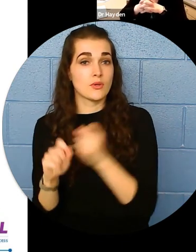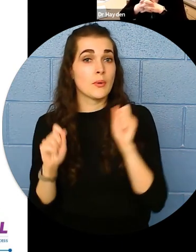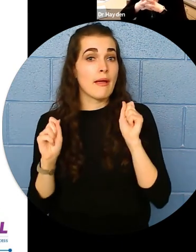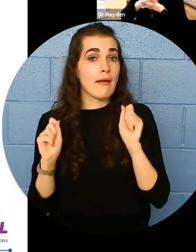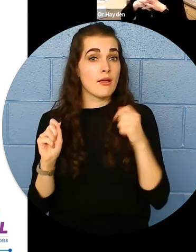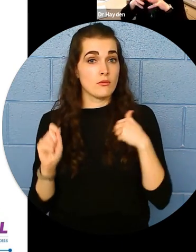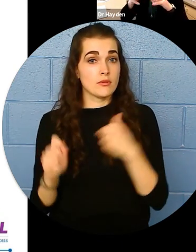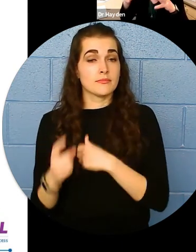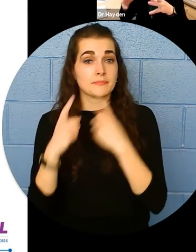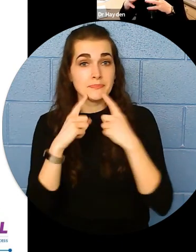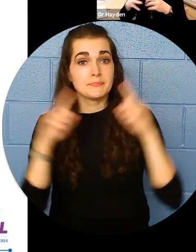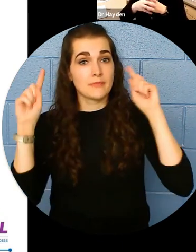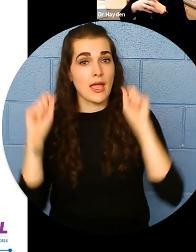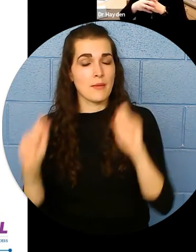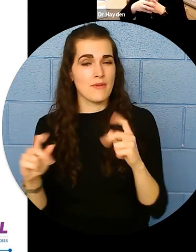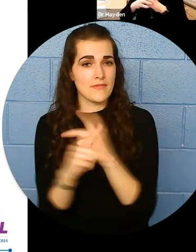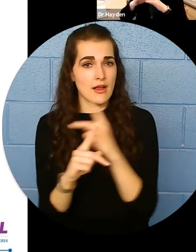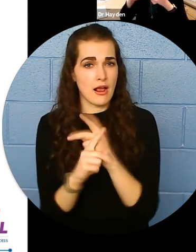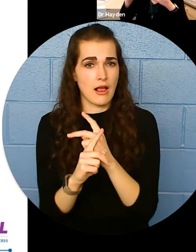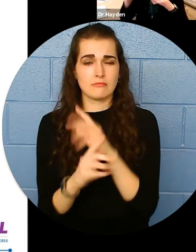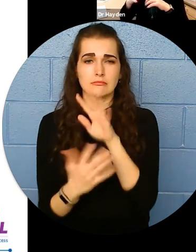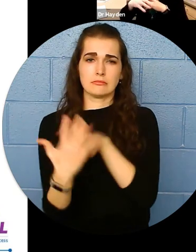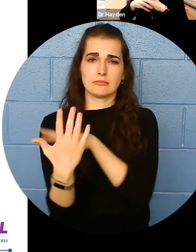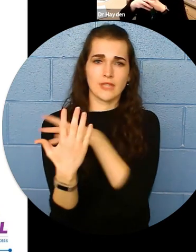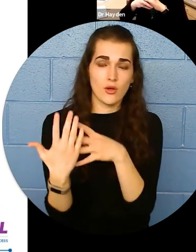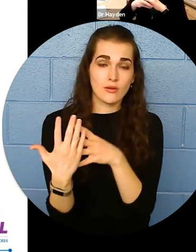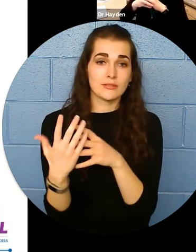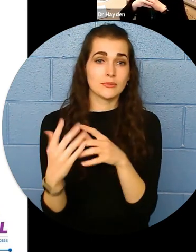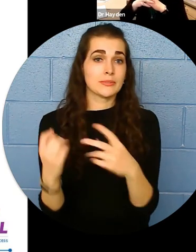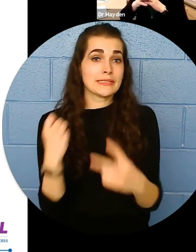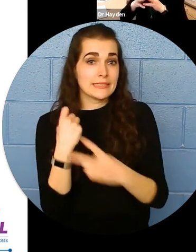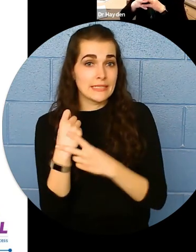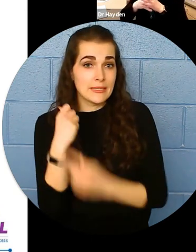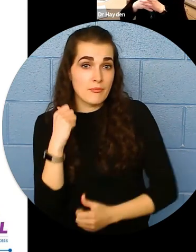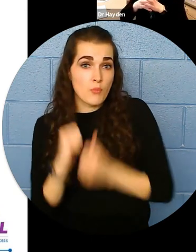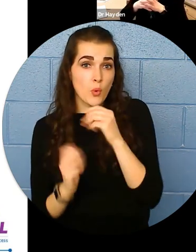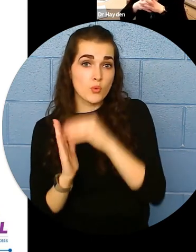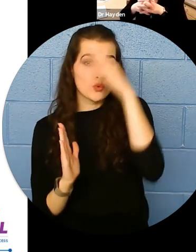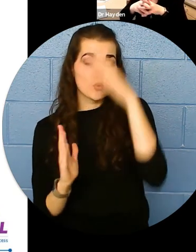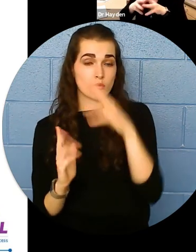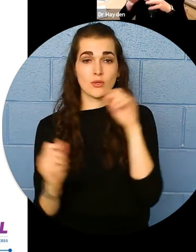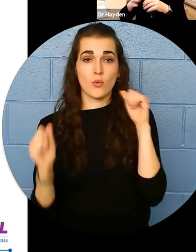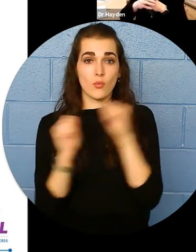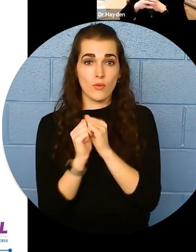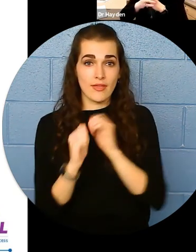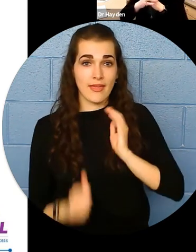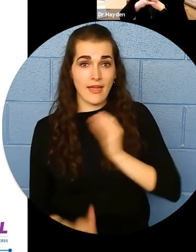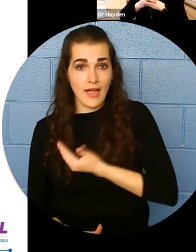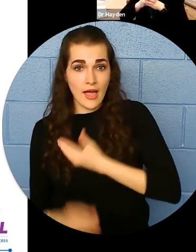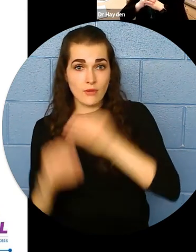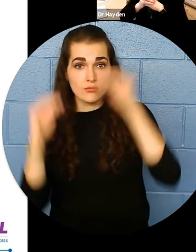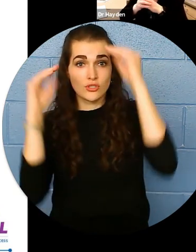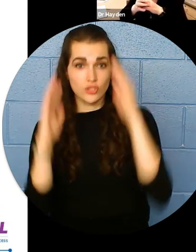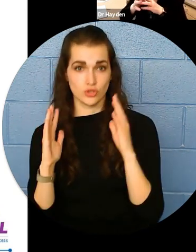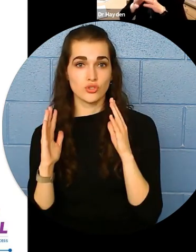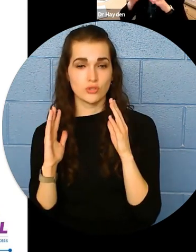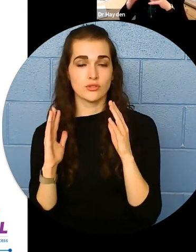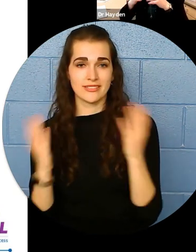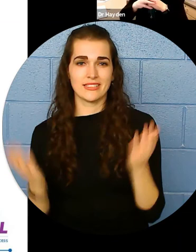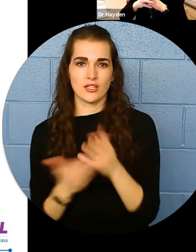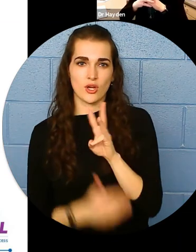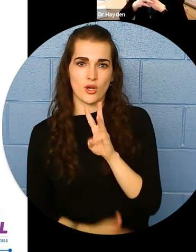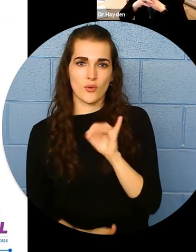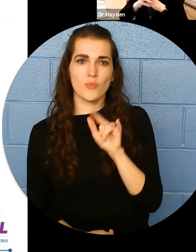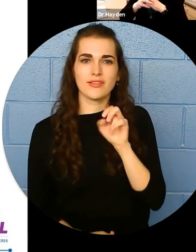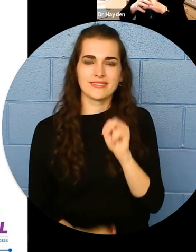able to figure out a way to keep the majority of our students that are in this building serviced by our